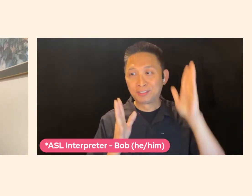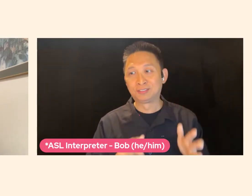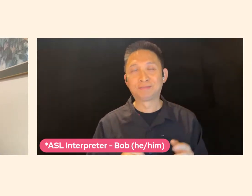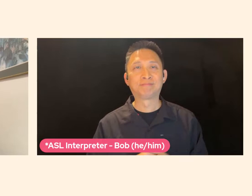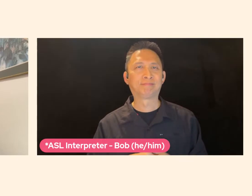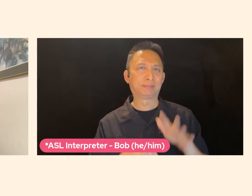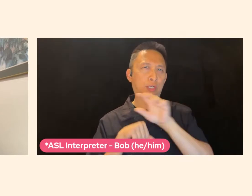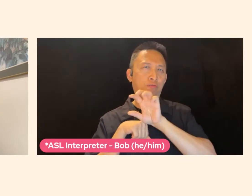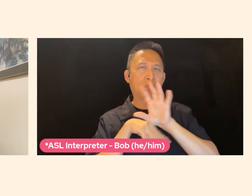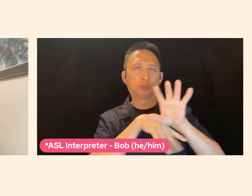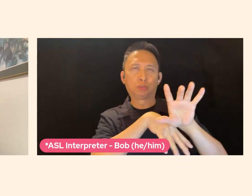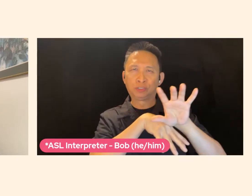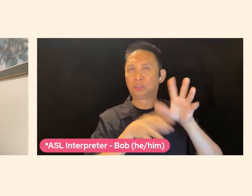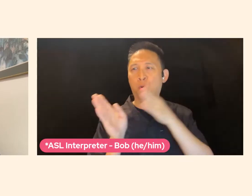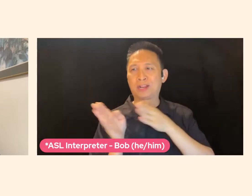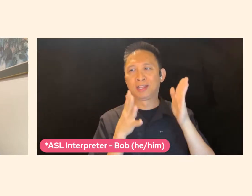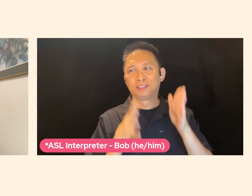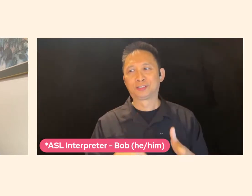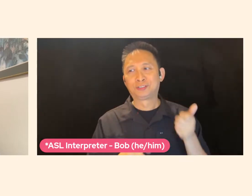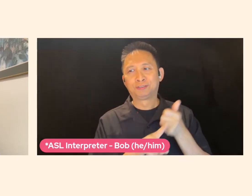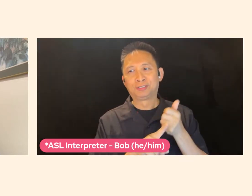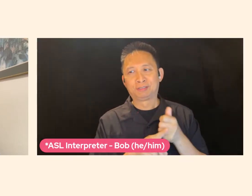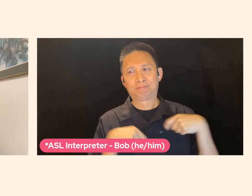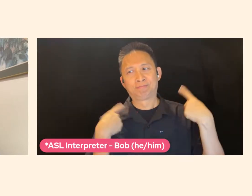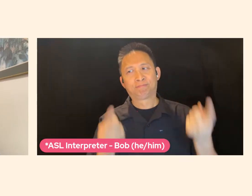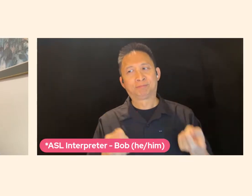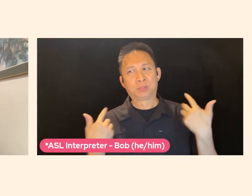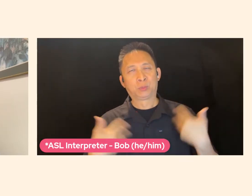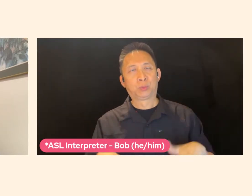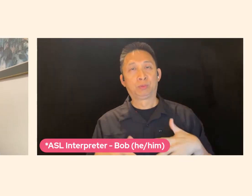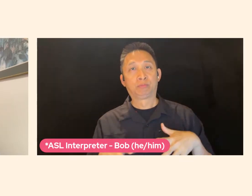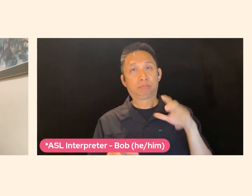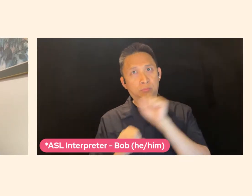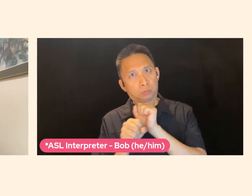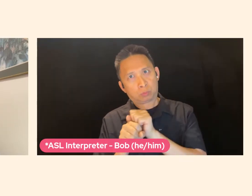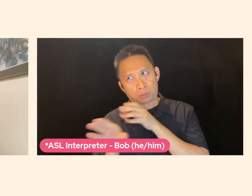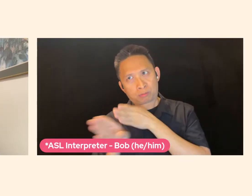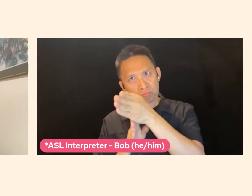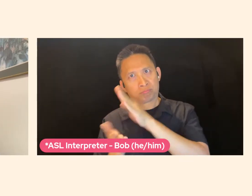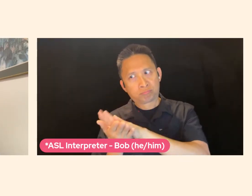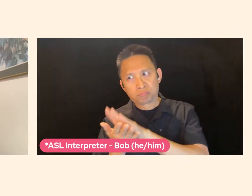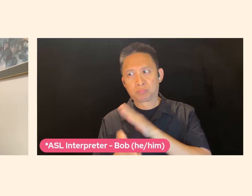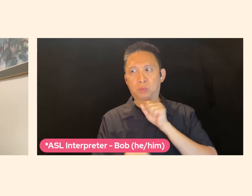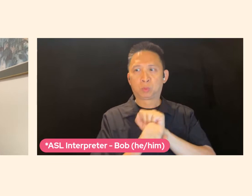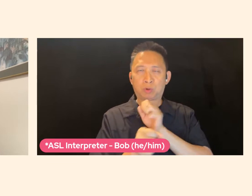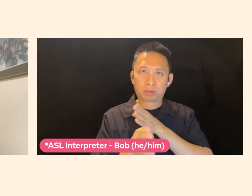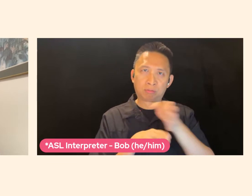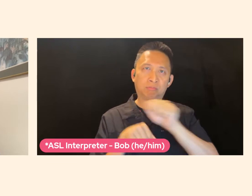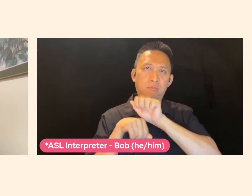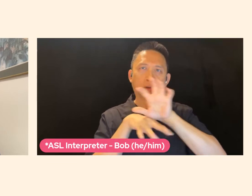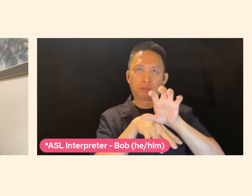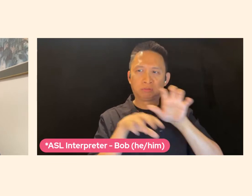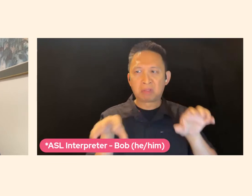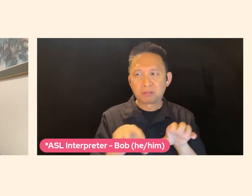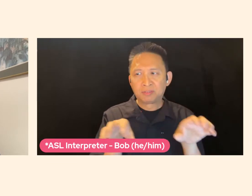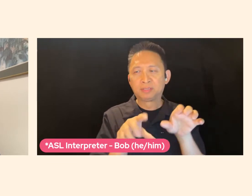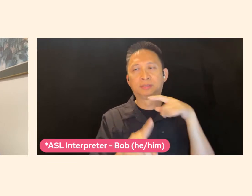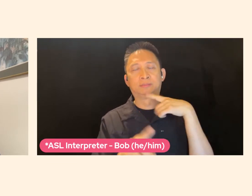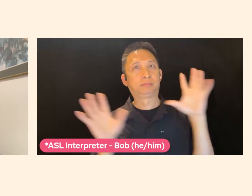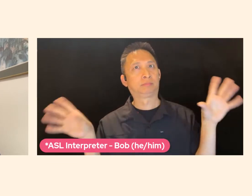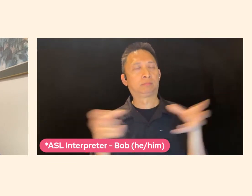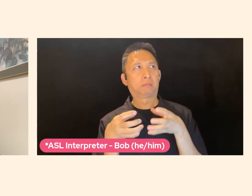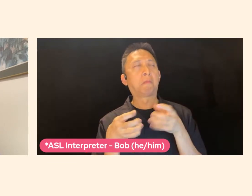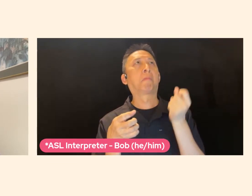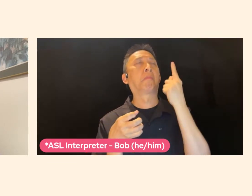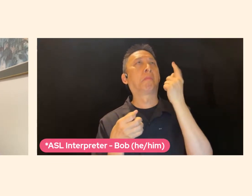and grassroots activism brings a genuinely unique perspective to economic development. As an Oakland